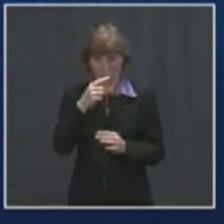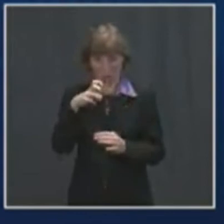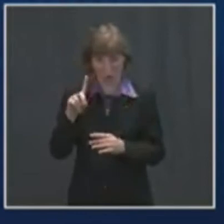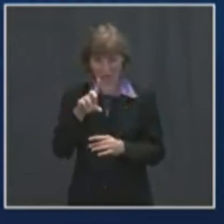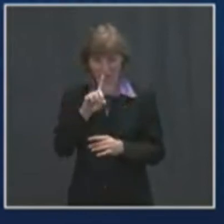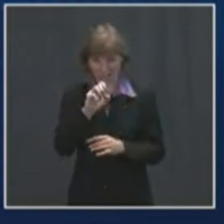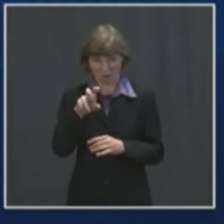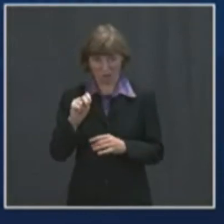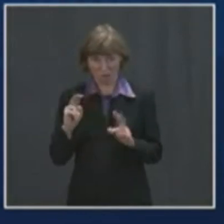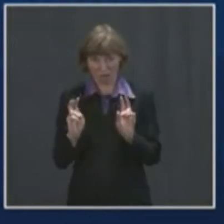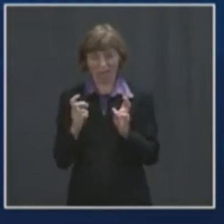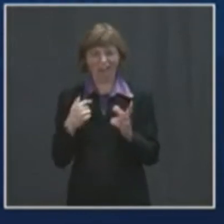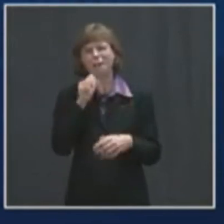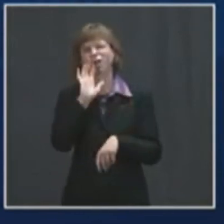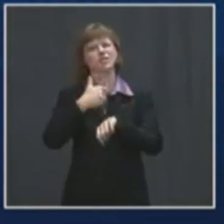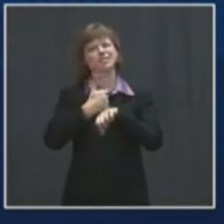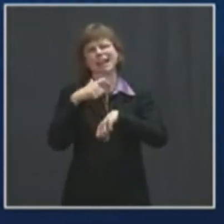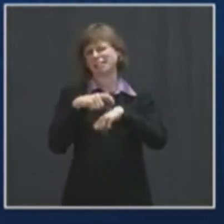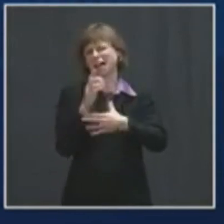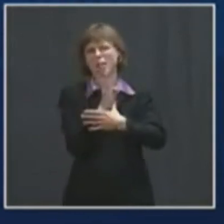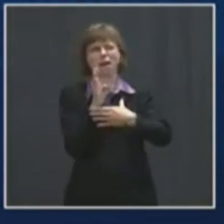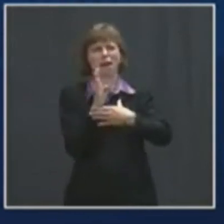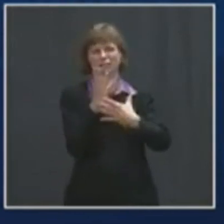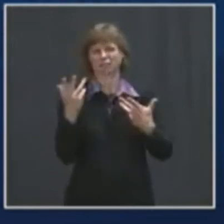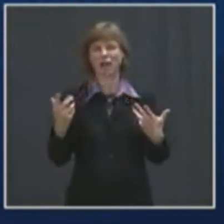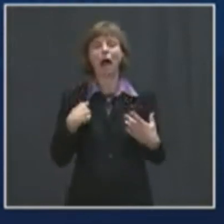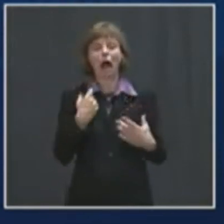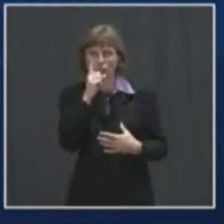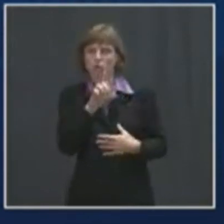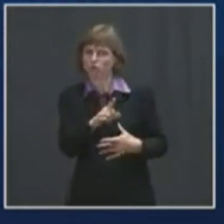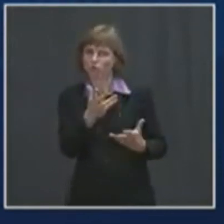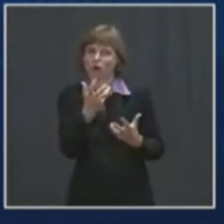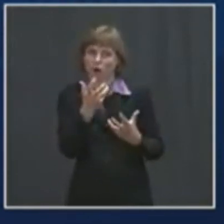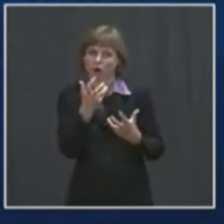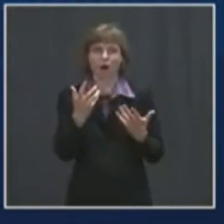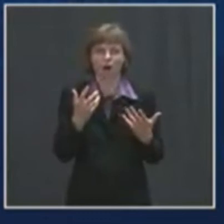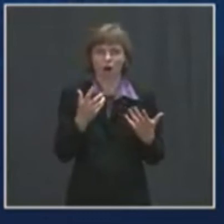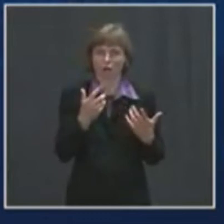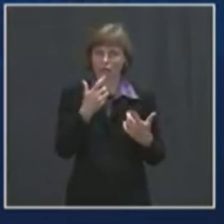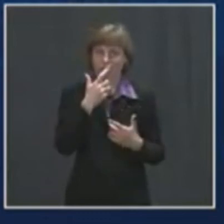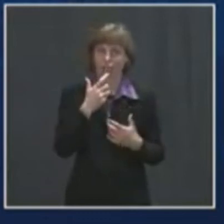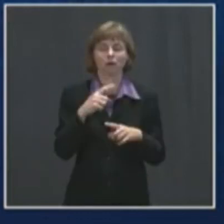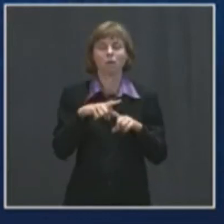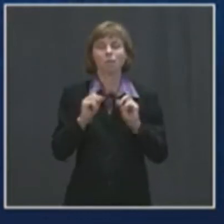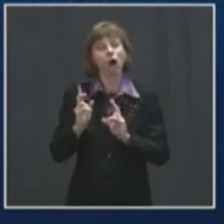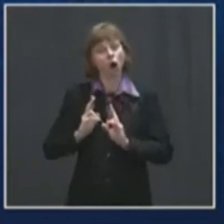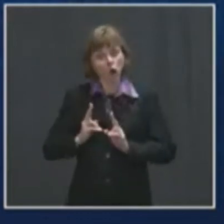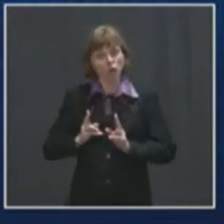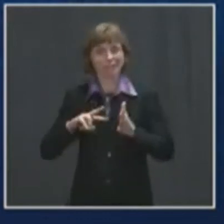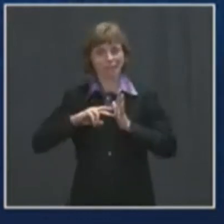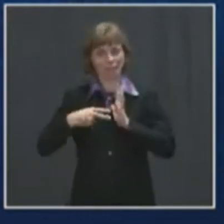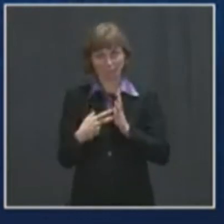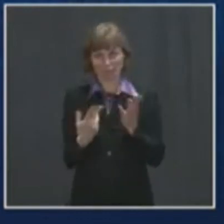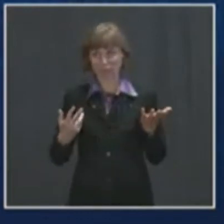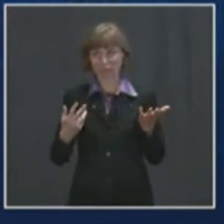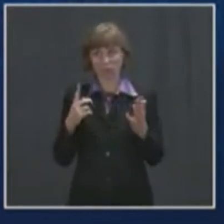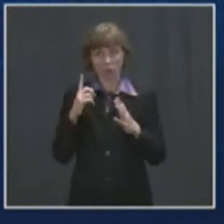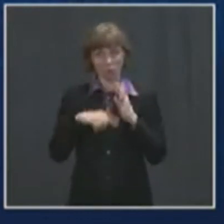I'm not going to set a timeline. I understand the desire and interest in that, but urgency means he is pleased to